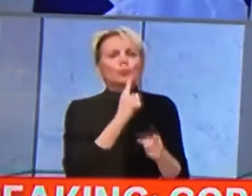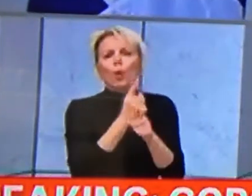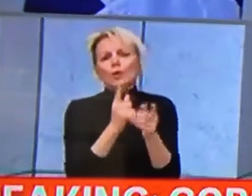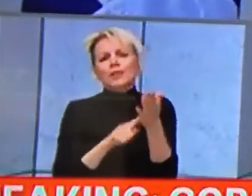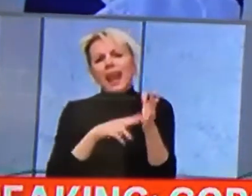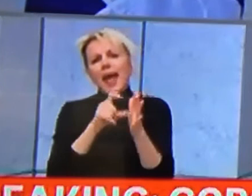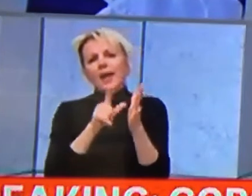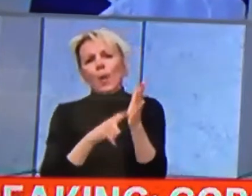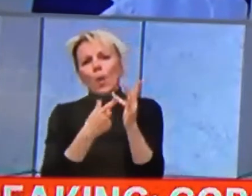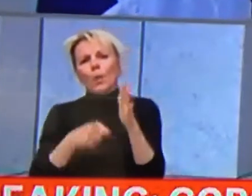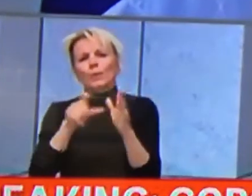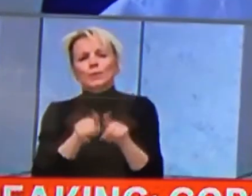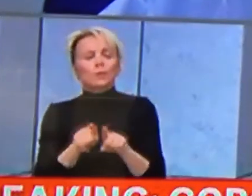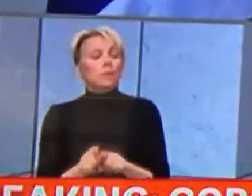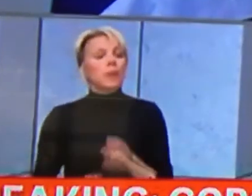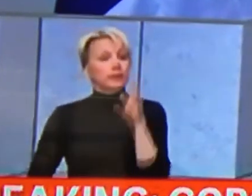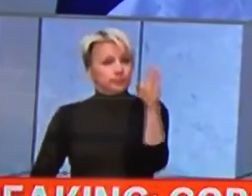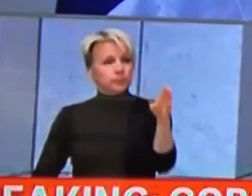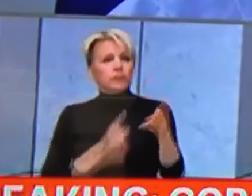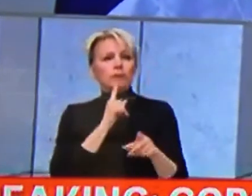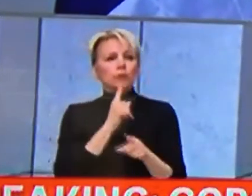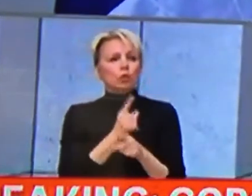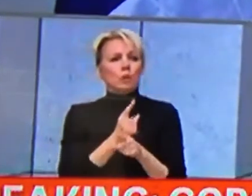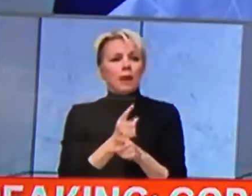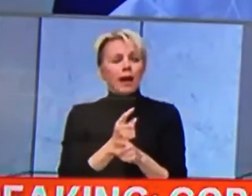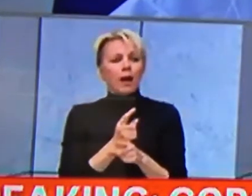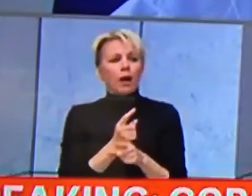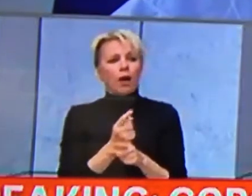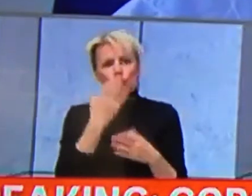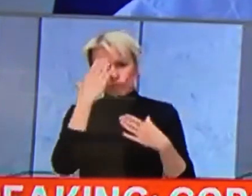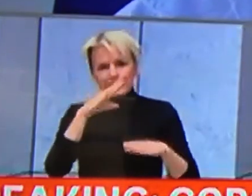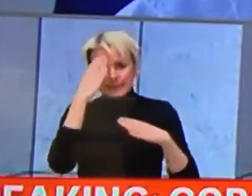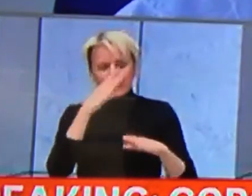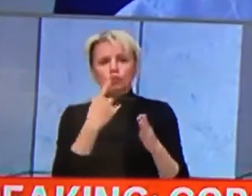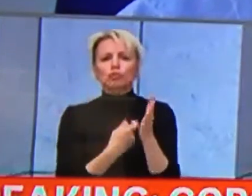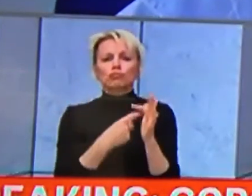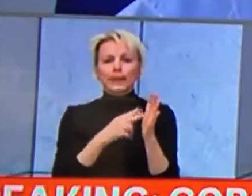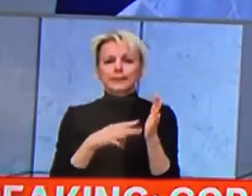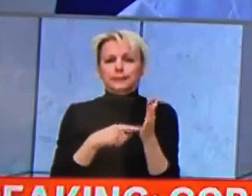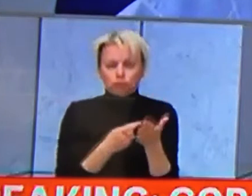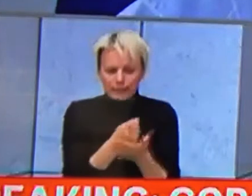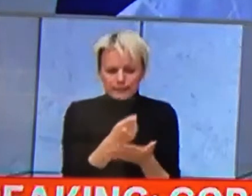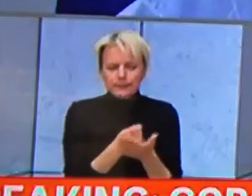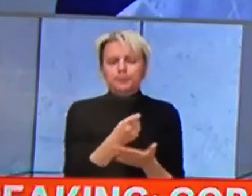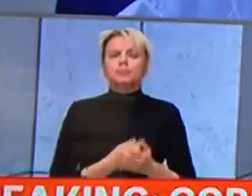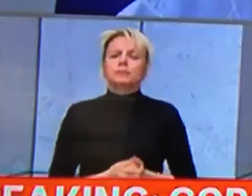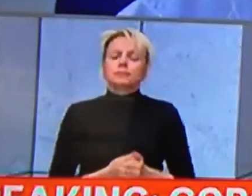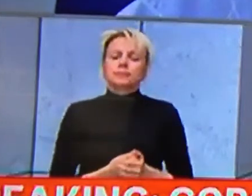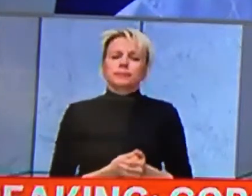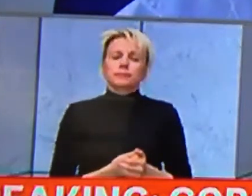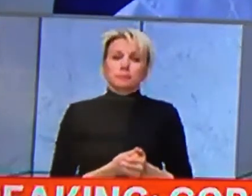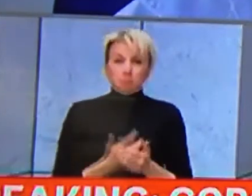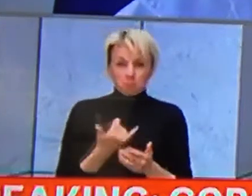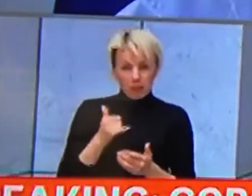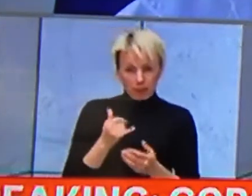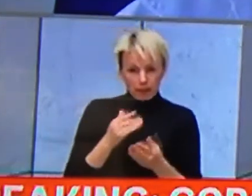On the issue of residential rents, was there any conversation, was there any appetite to nationalise some of those restrictions or rules, given